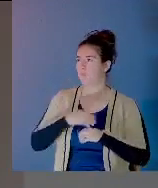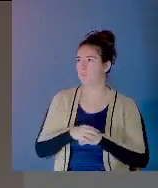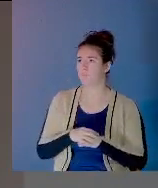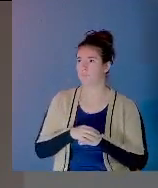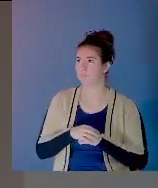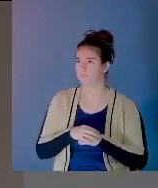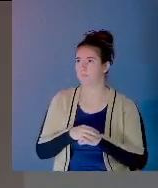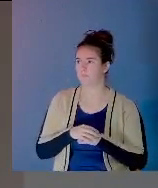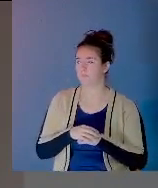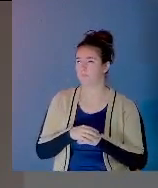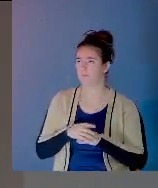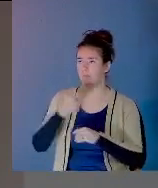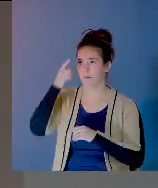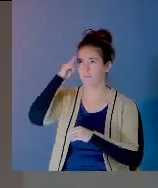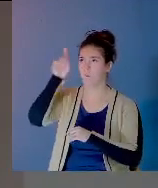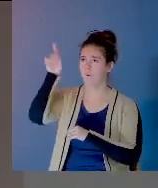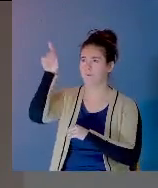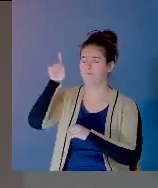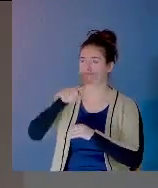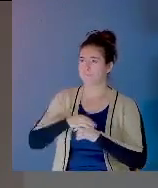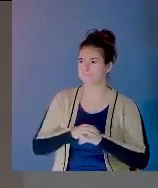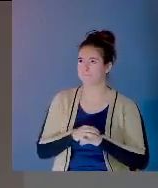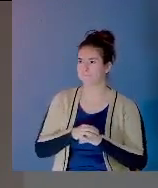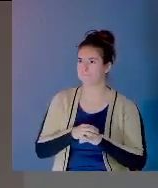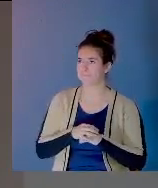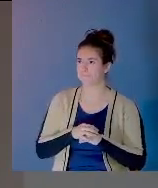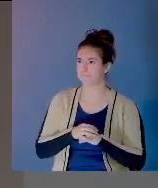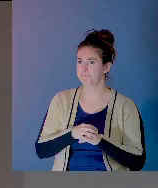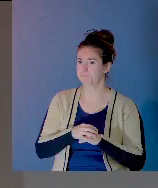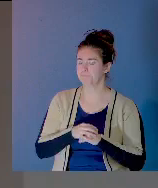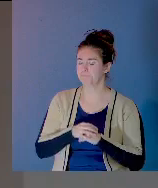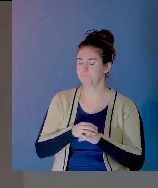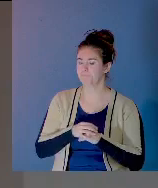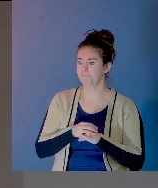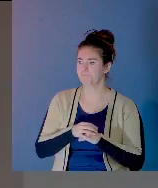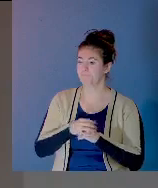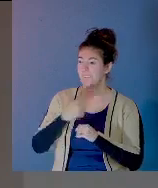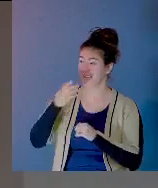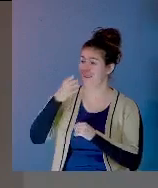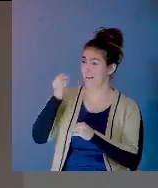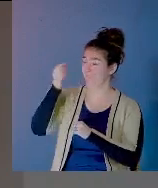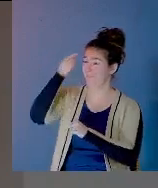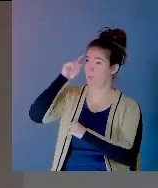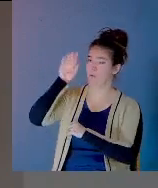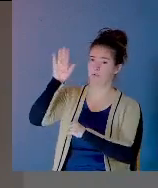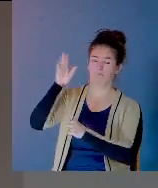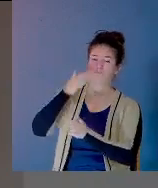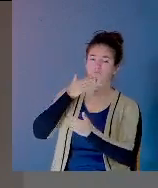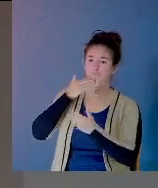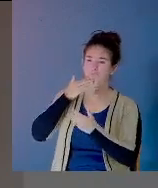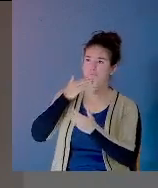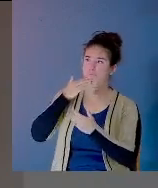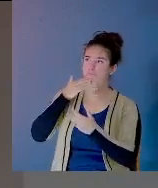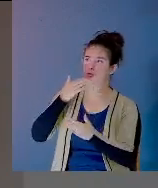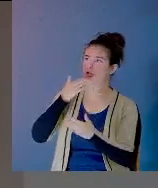for who he is and for his goodness. He is so, so good.